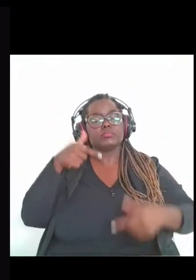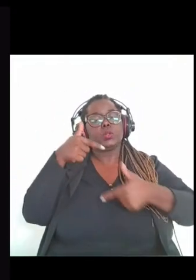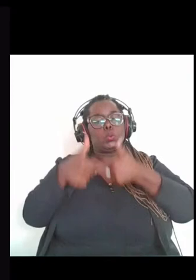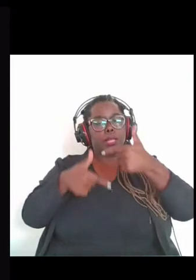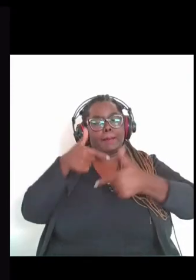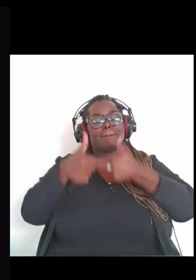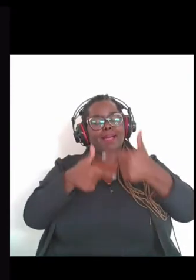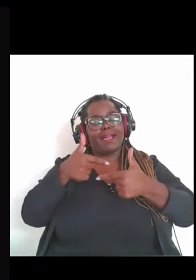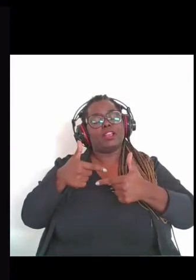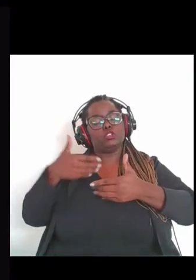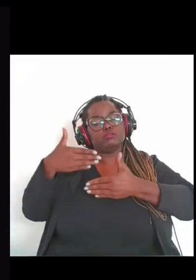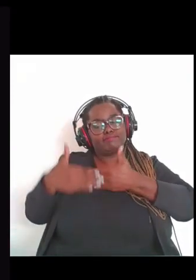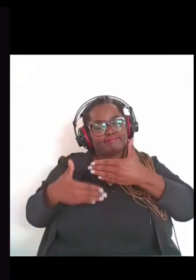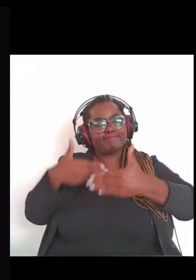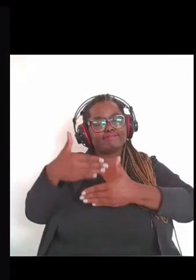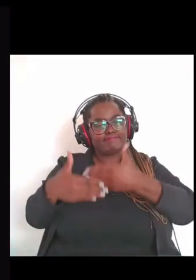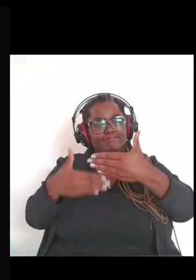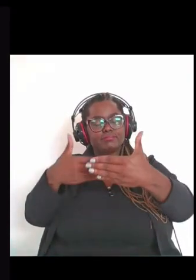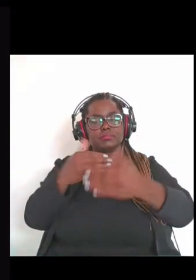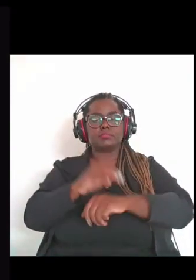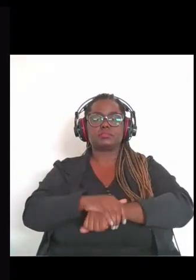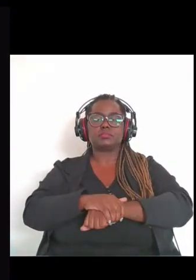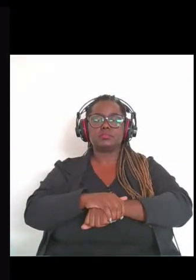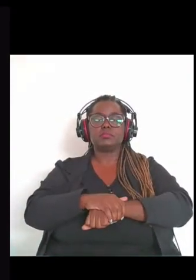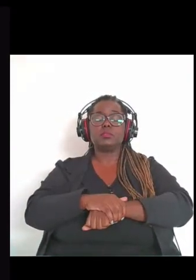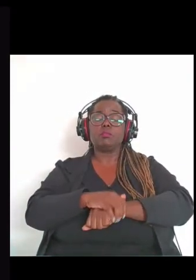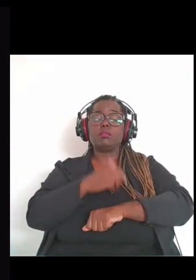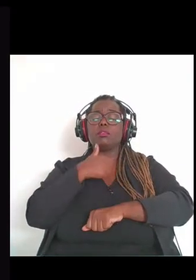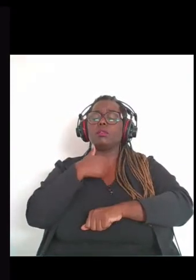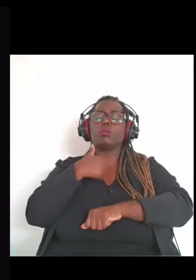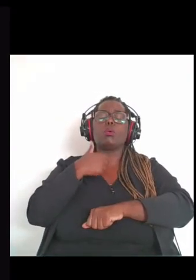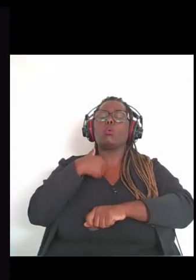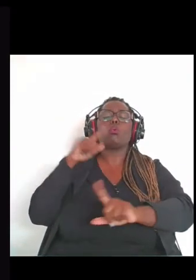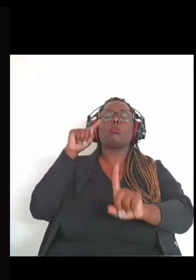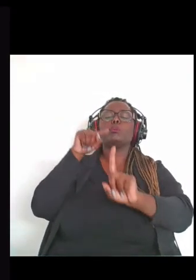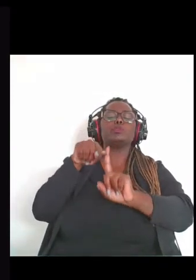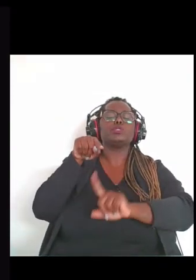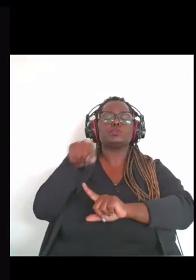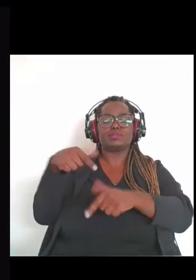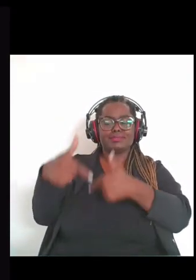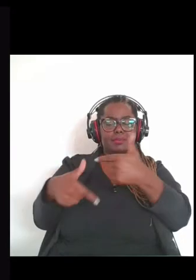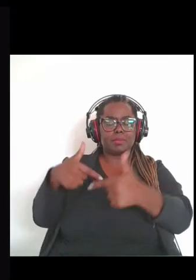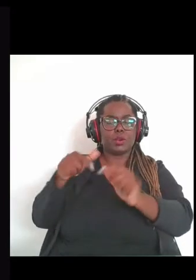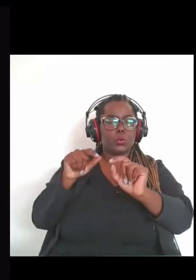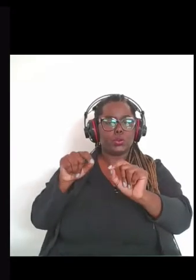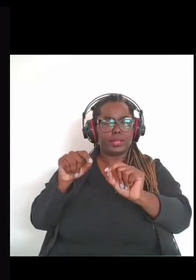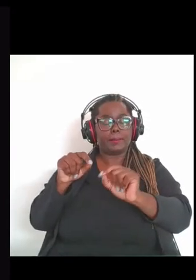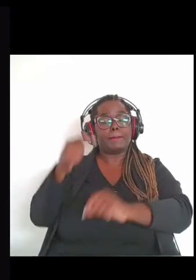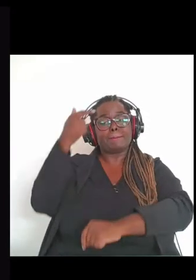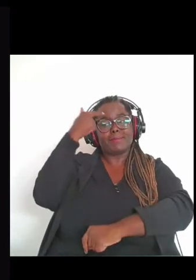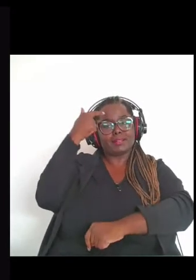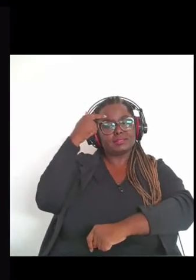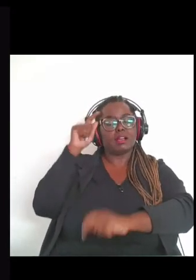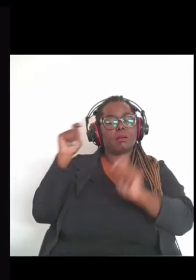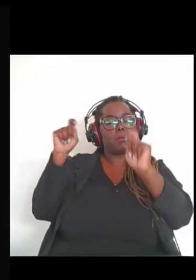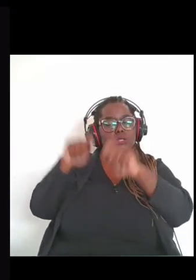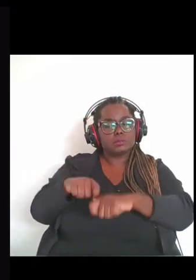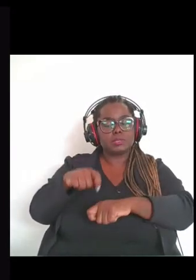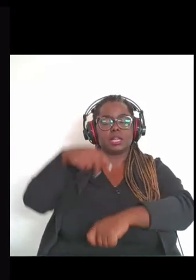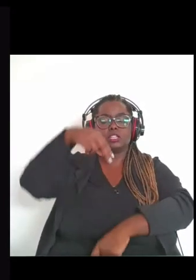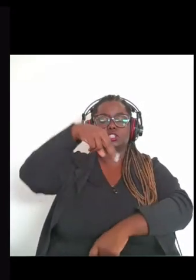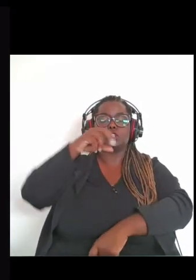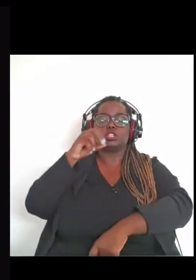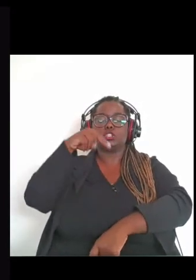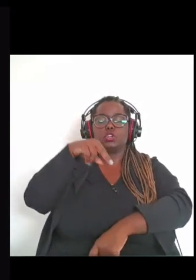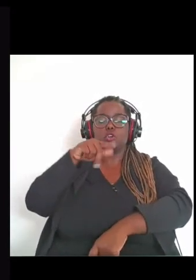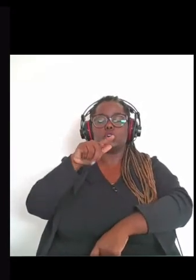is thinking through the possibility of nanga and daughter as an elusive term on the one